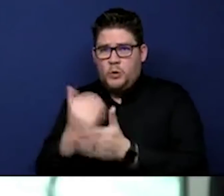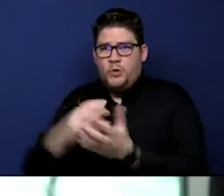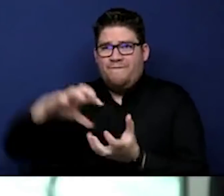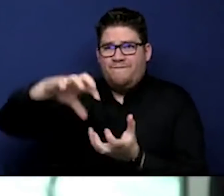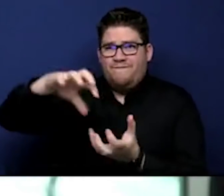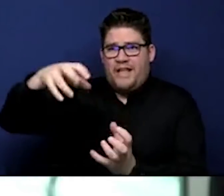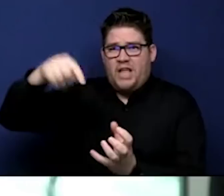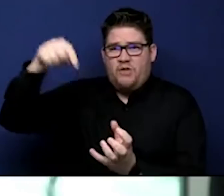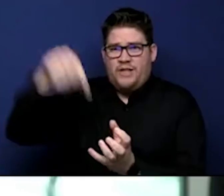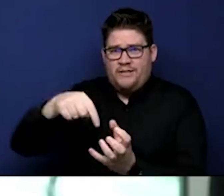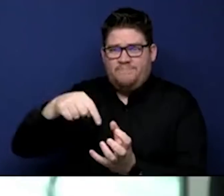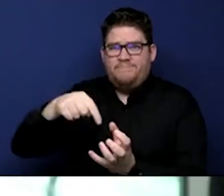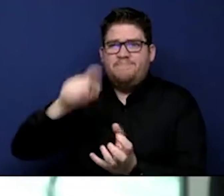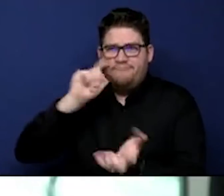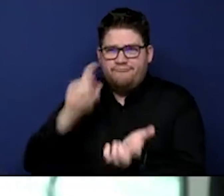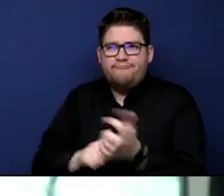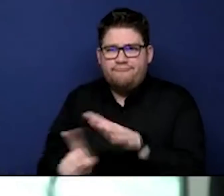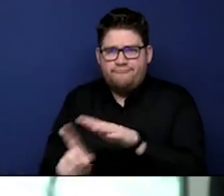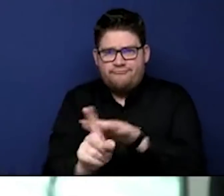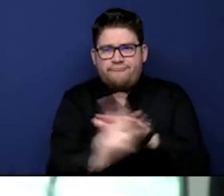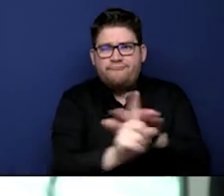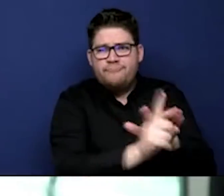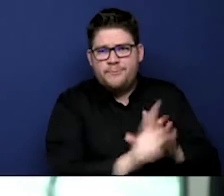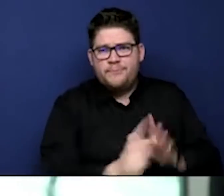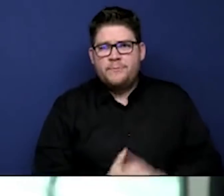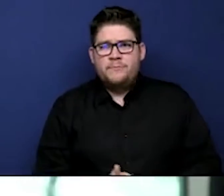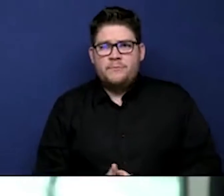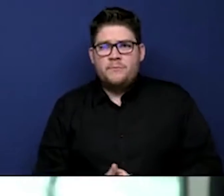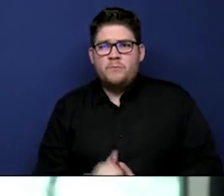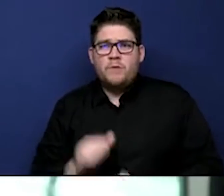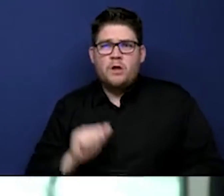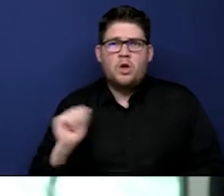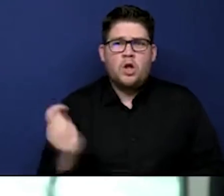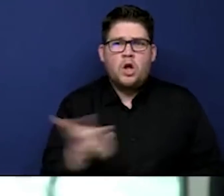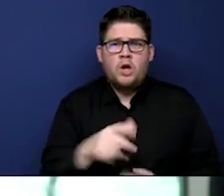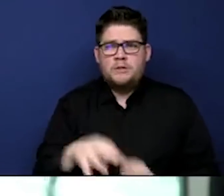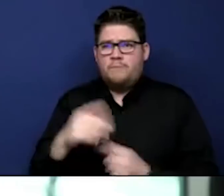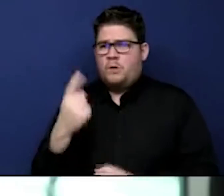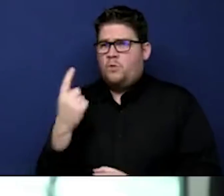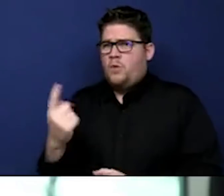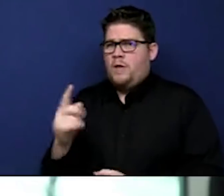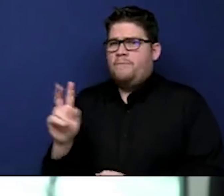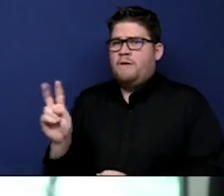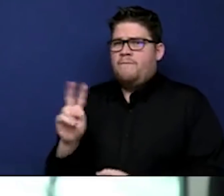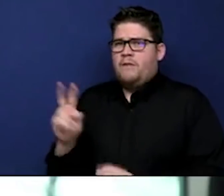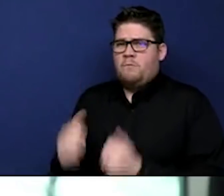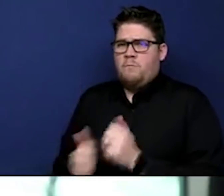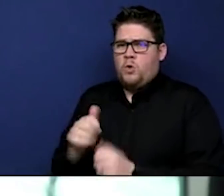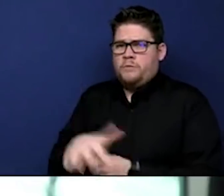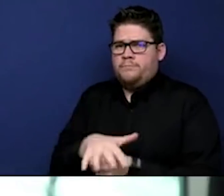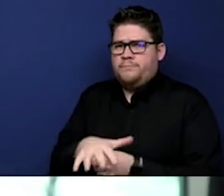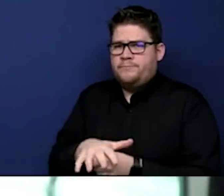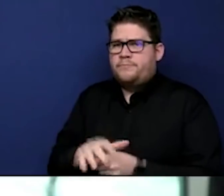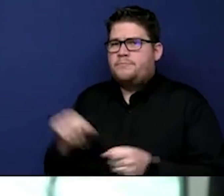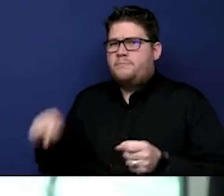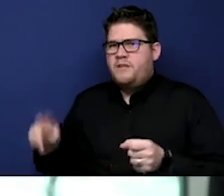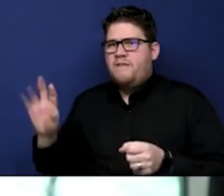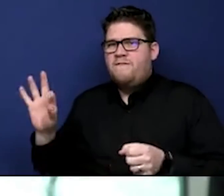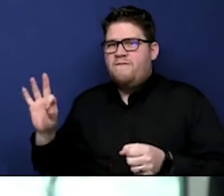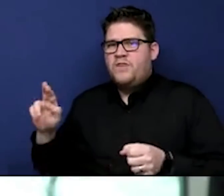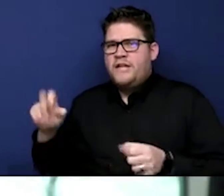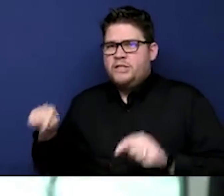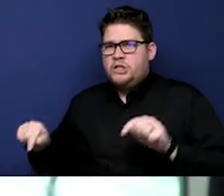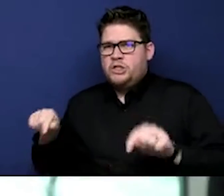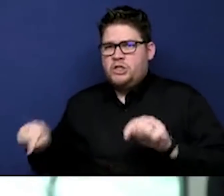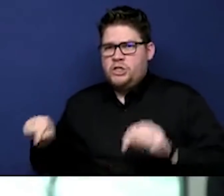province. All but one of these was in the Vancouver Coastal Health Region in the last little while, 1 in the Fraser Health Region. So that brings